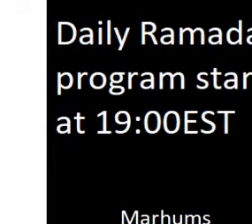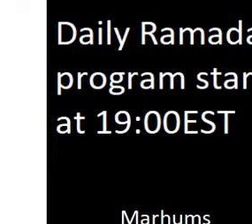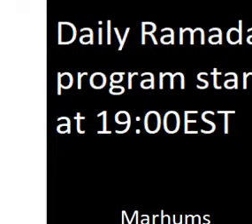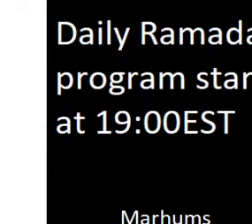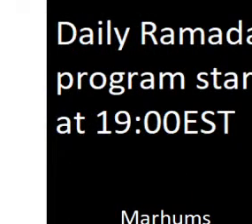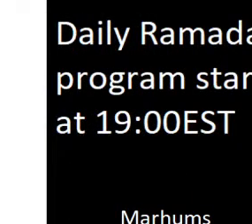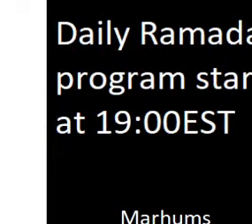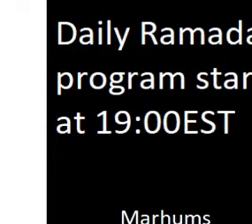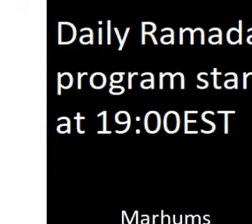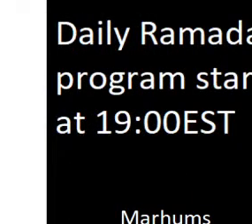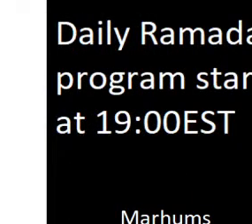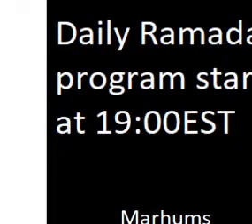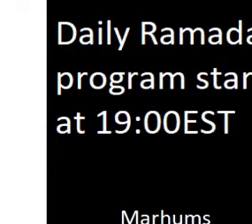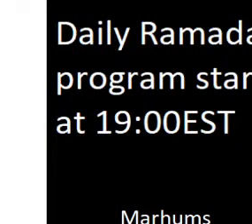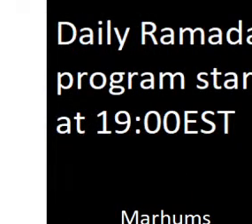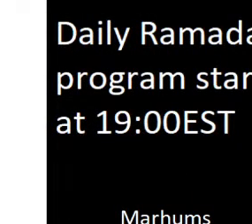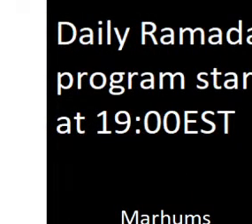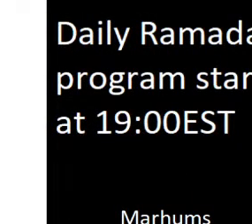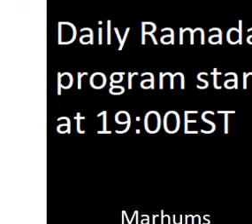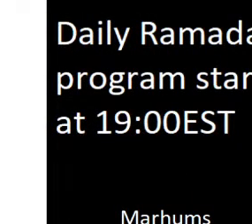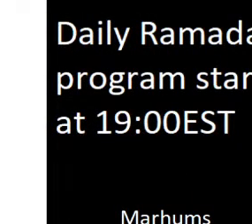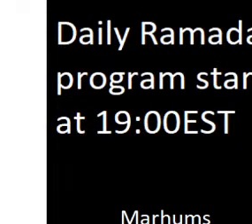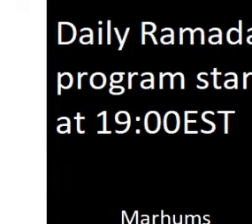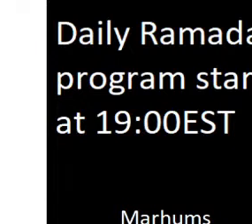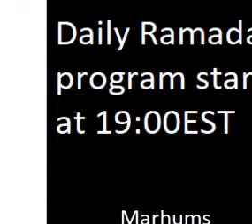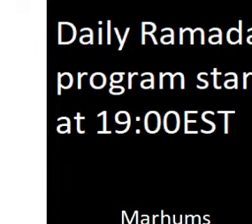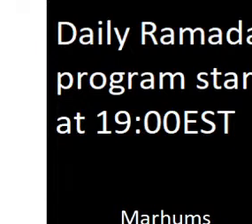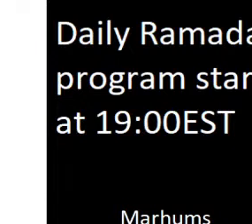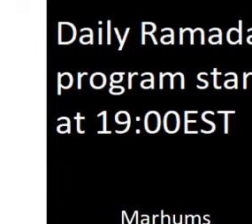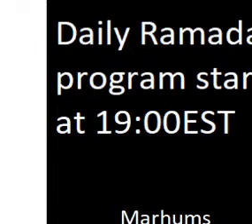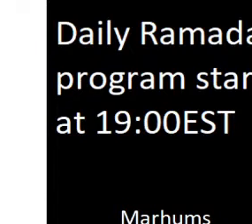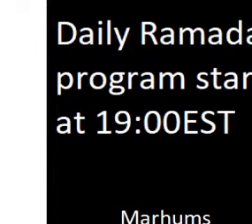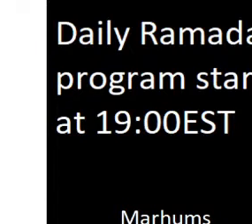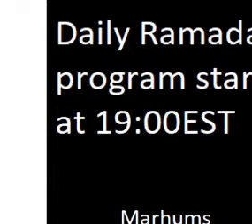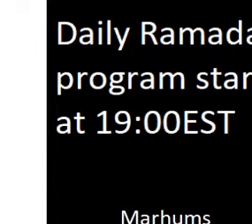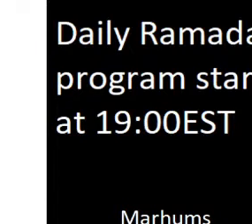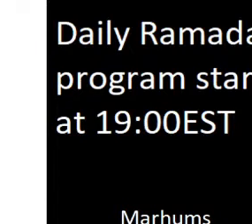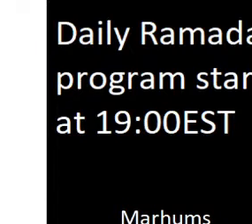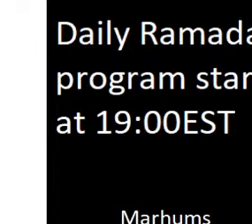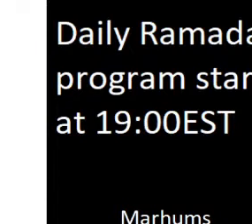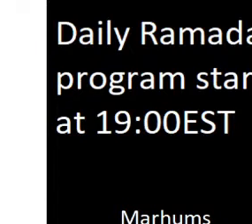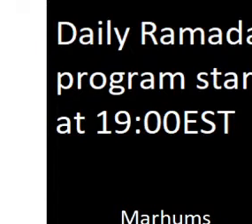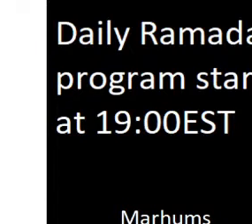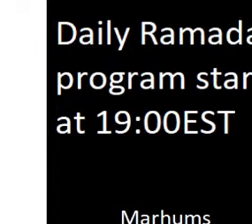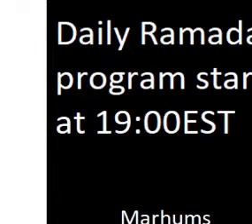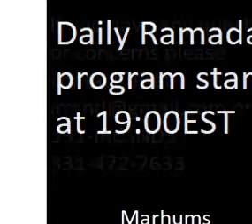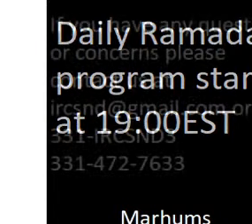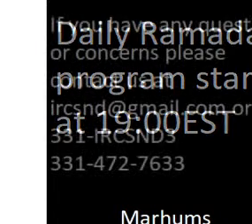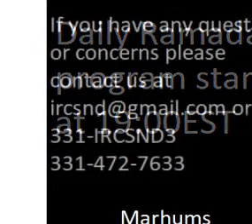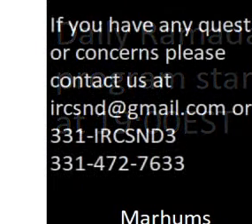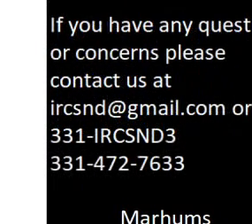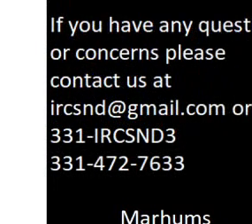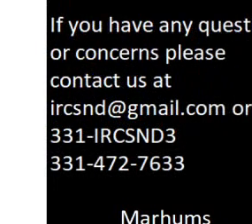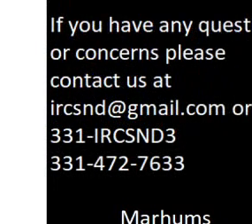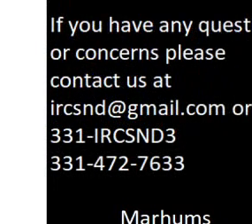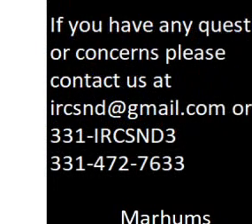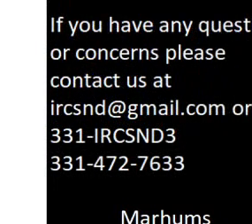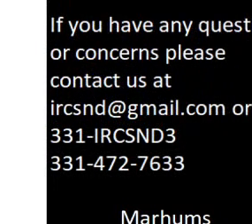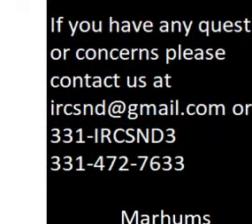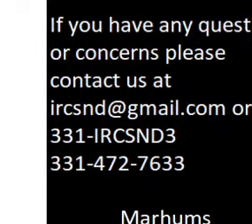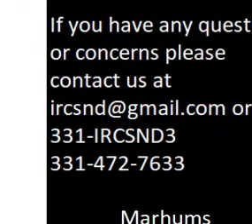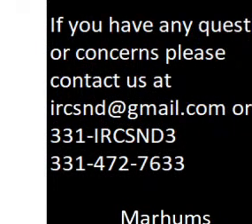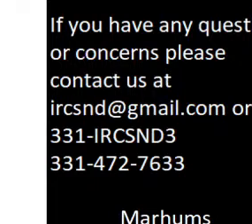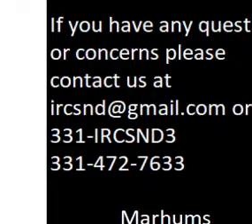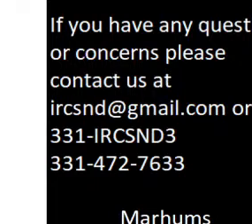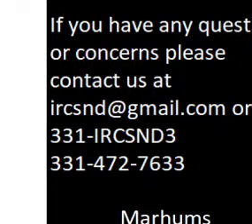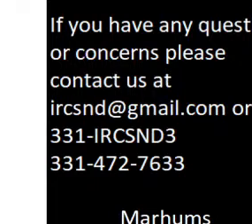follow. O Allah, help us be like the Masumeen who you love the most. Like Prophet Muhammad sallallahu alayhi